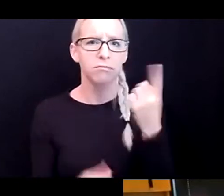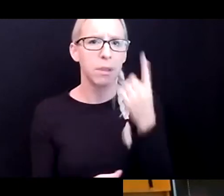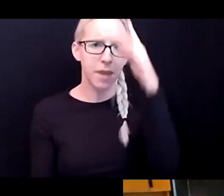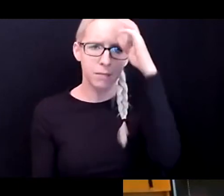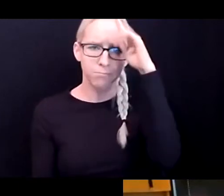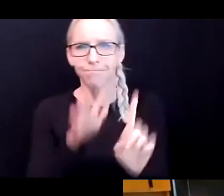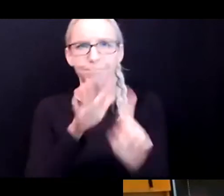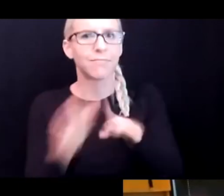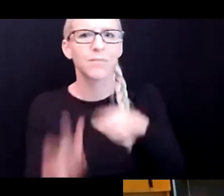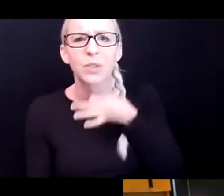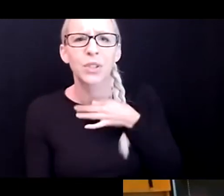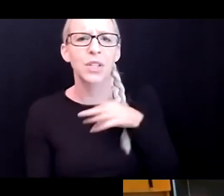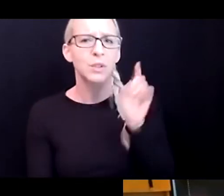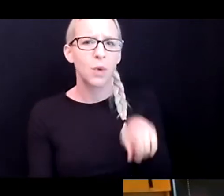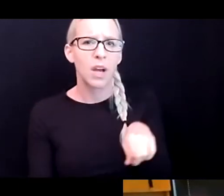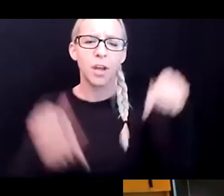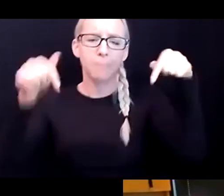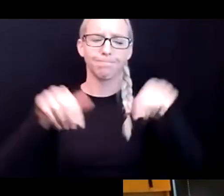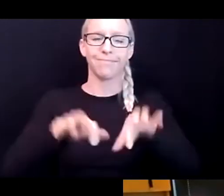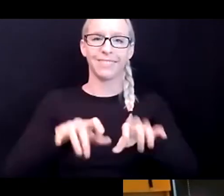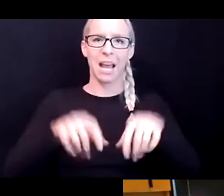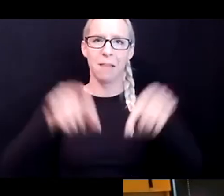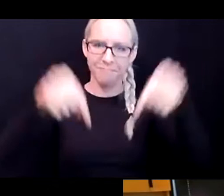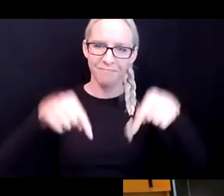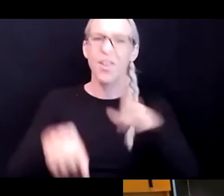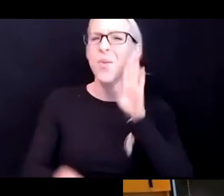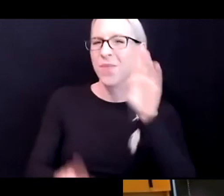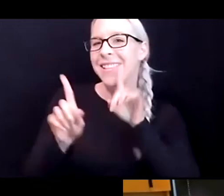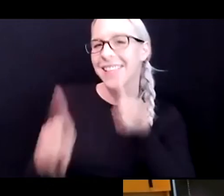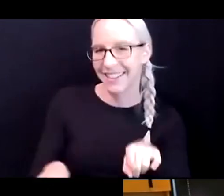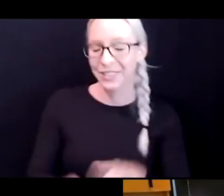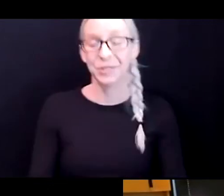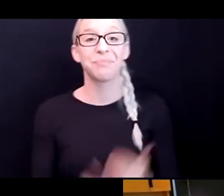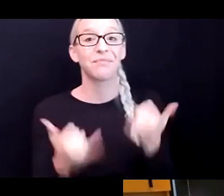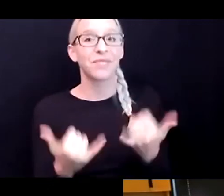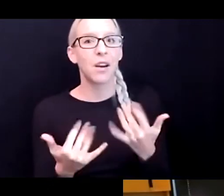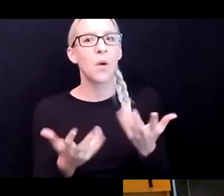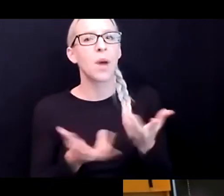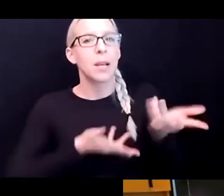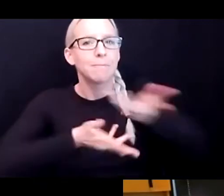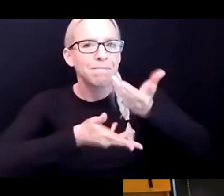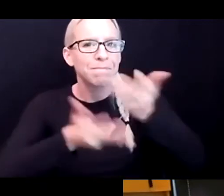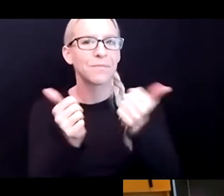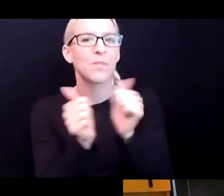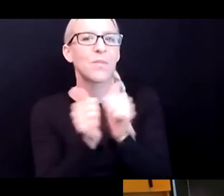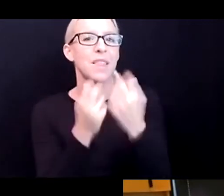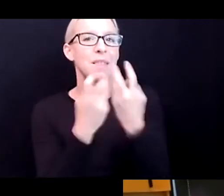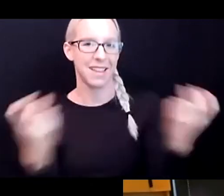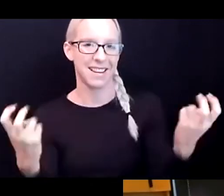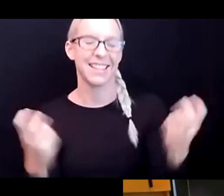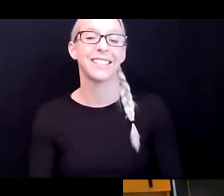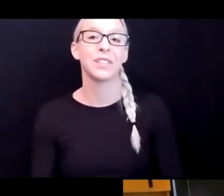in real time, but we're also going to take some here with our panelists as well. So again, we do encourage you, if